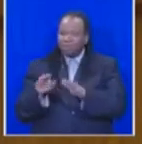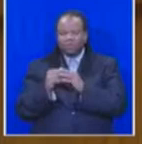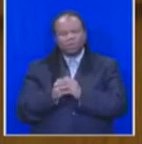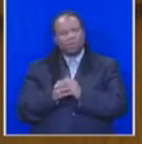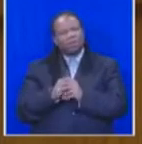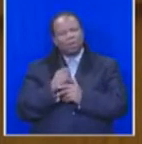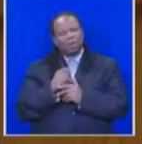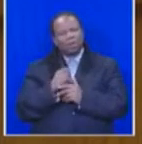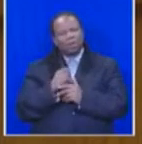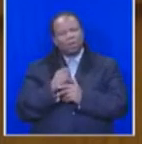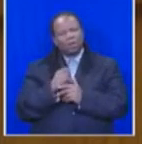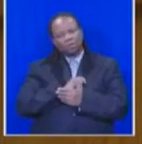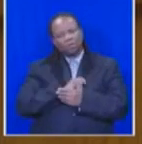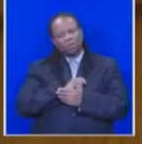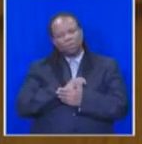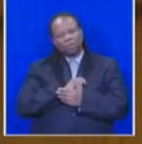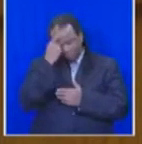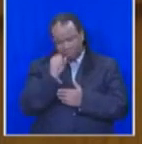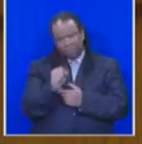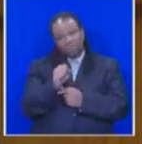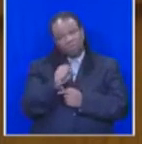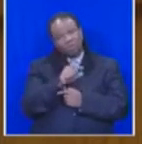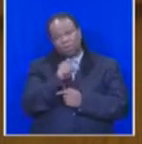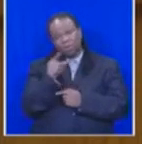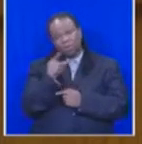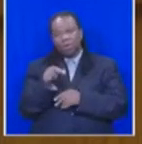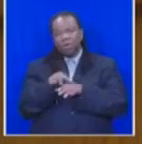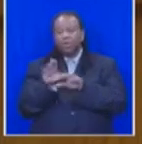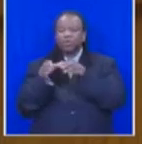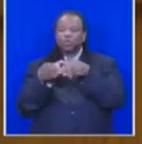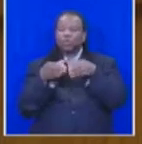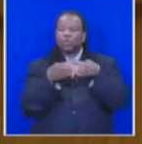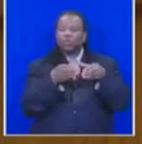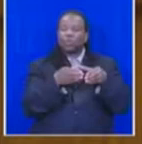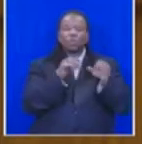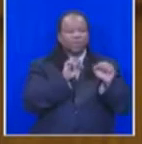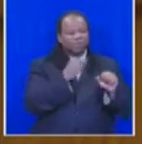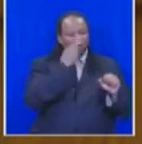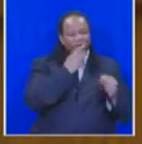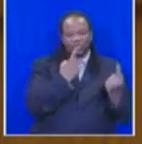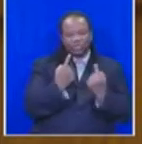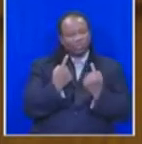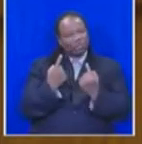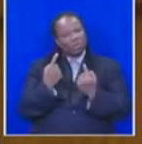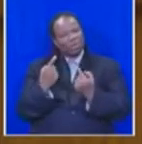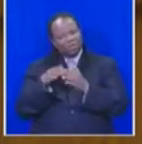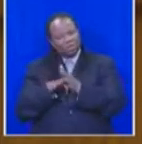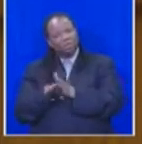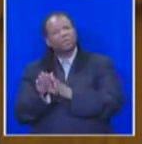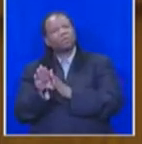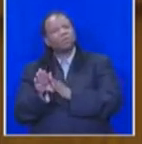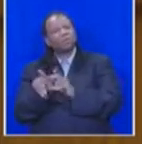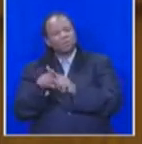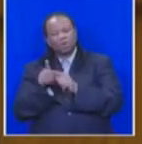convinced, Chairperson, that all race groups in our country need each other to make progress and improve our